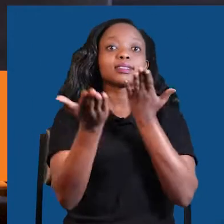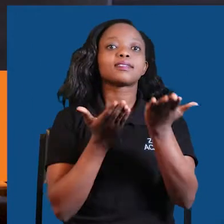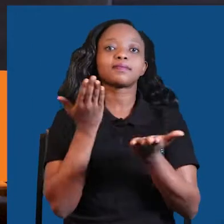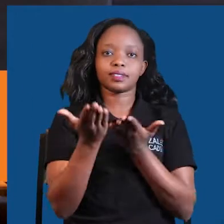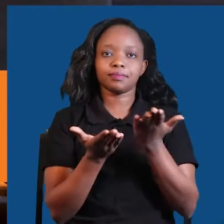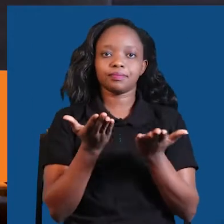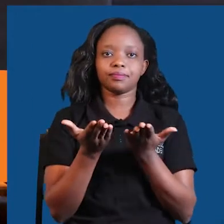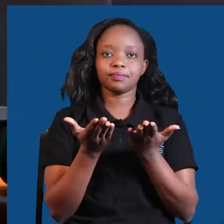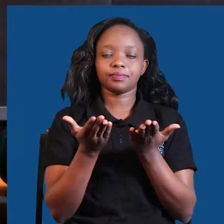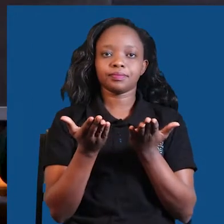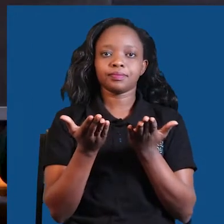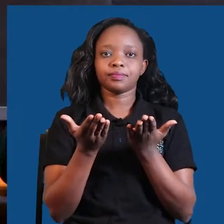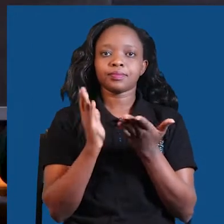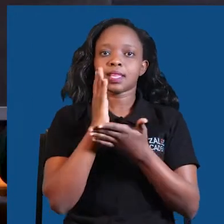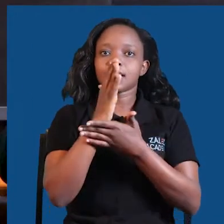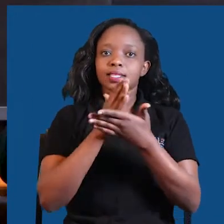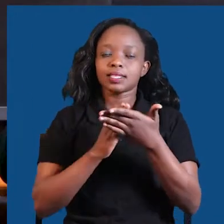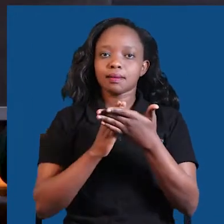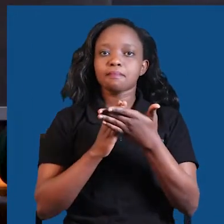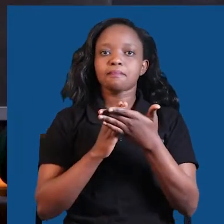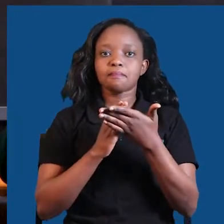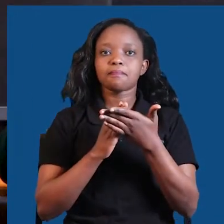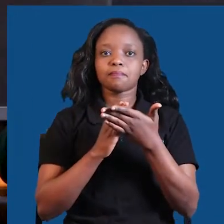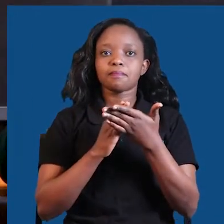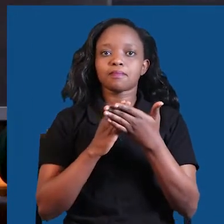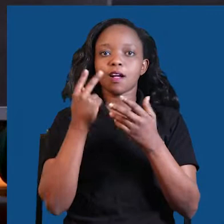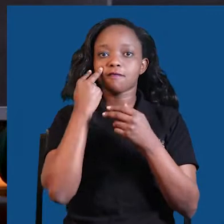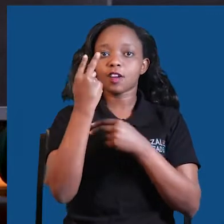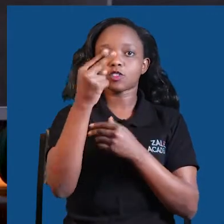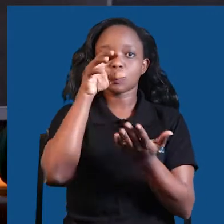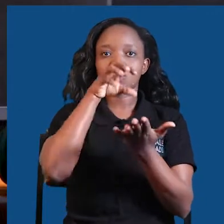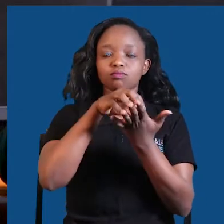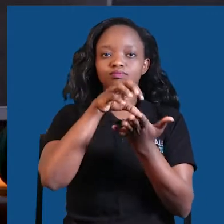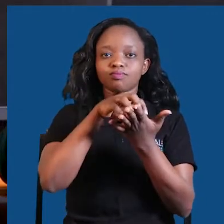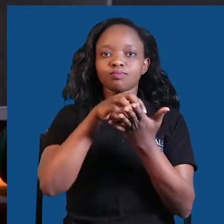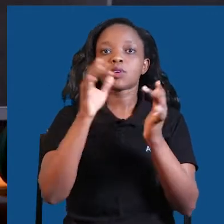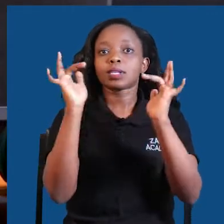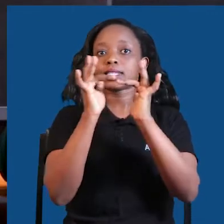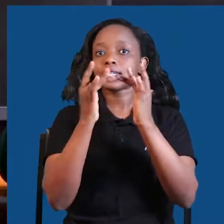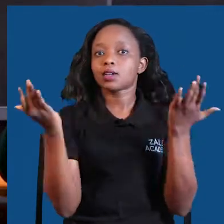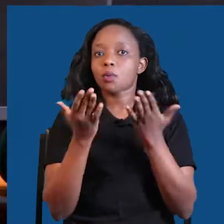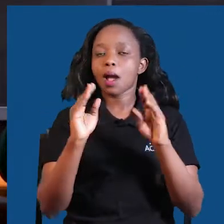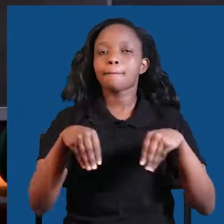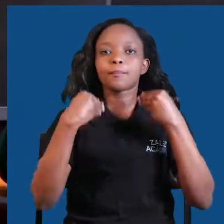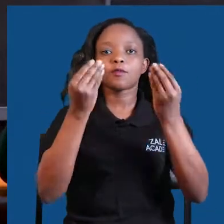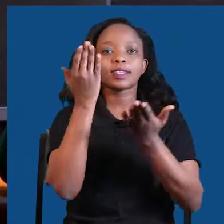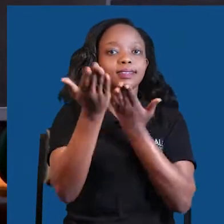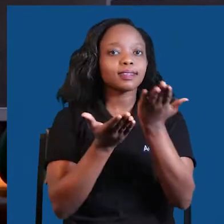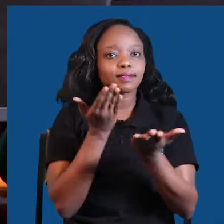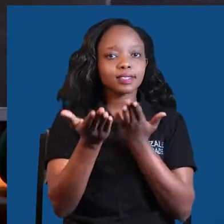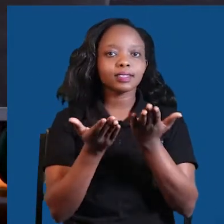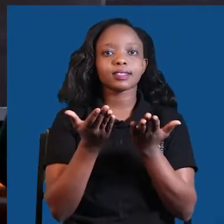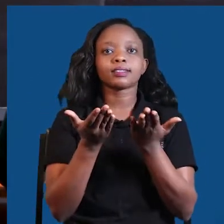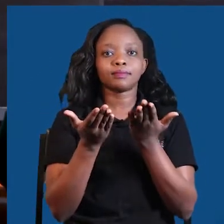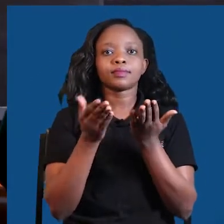a service and some of like virtual computers on the internet where it provides